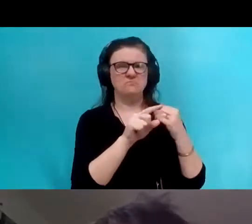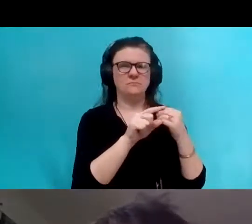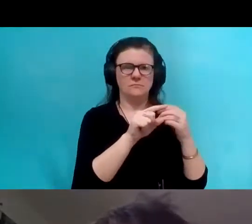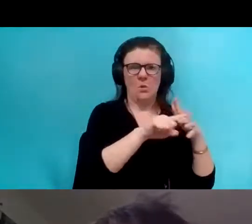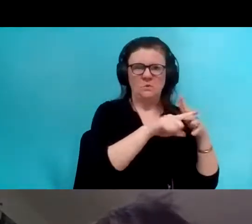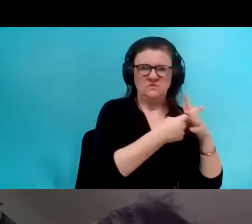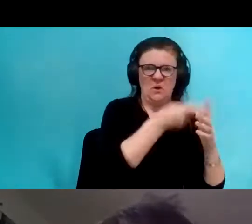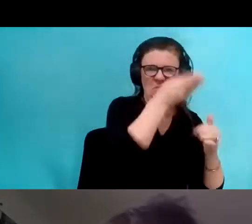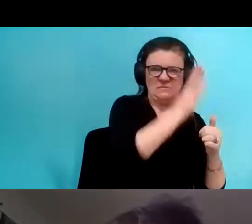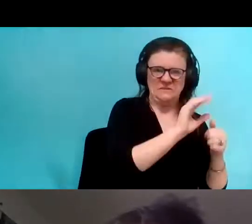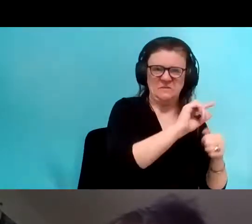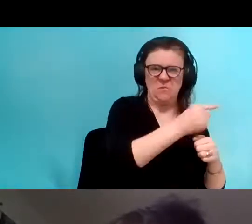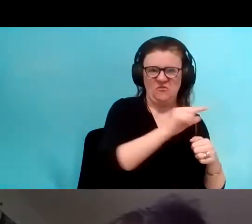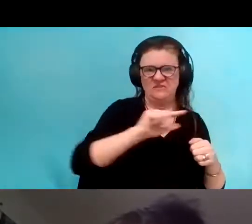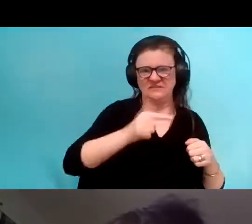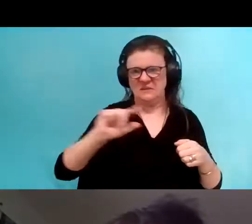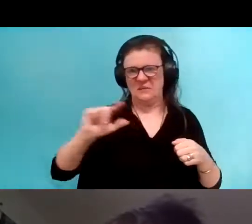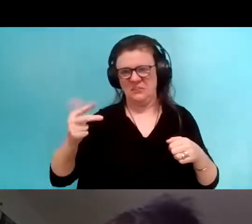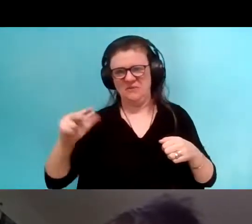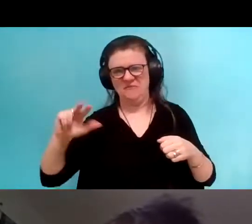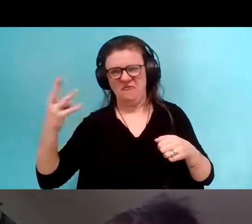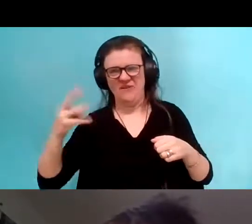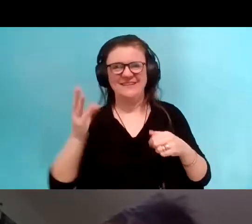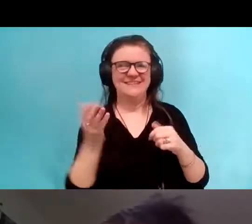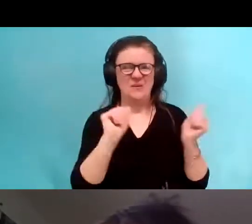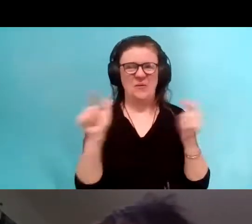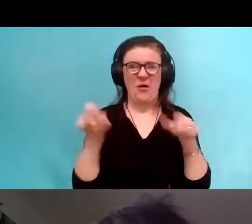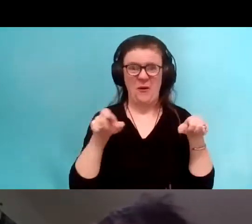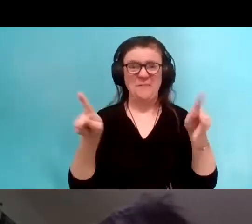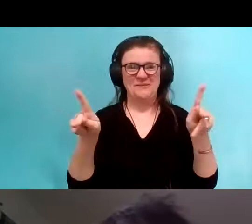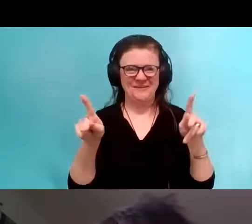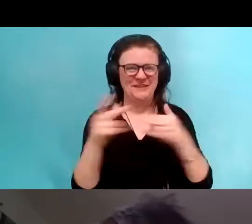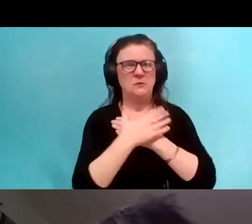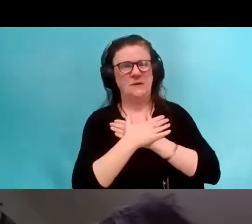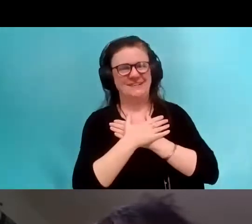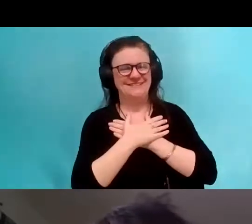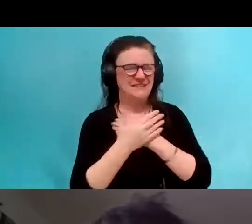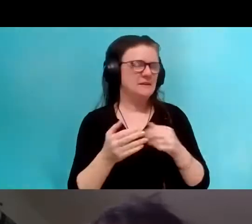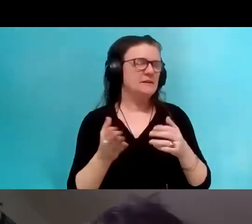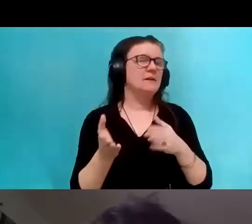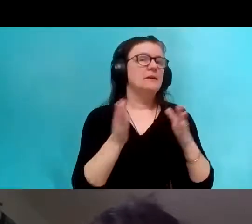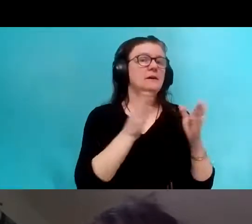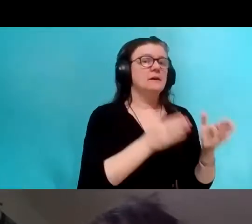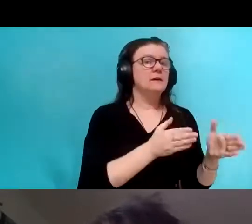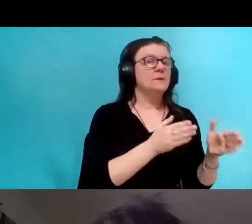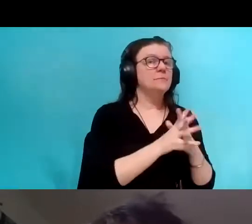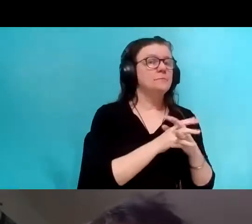the talking in, so everybody has had an equal chance to rest before these come at you. So